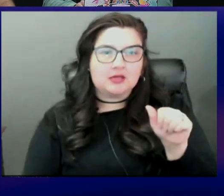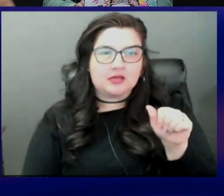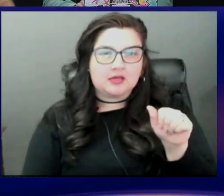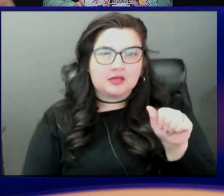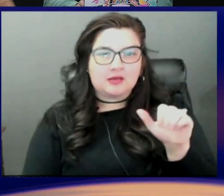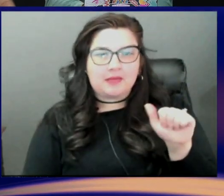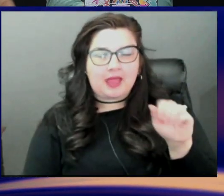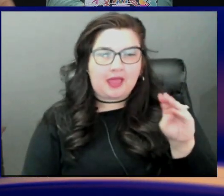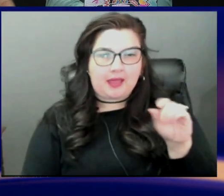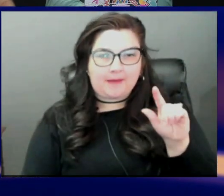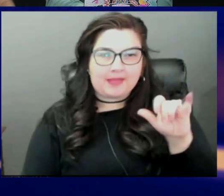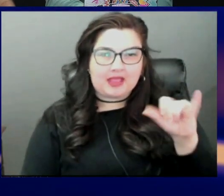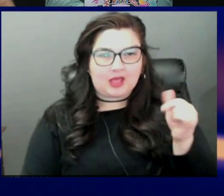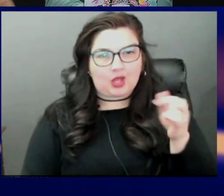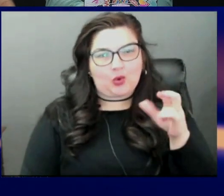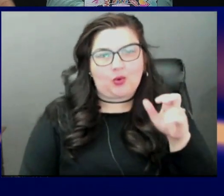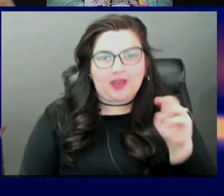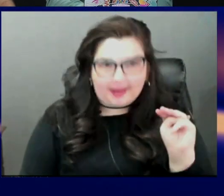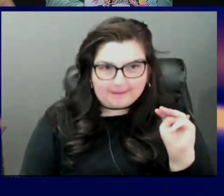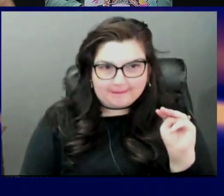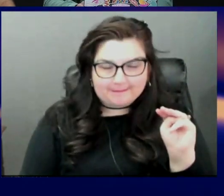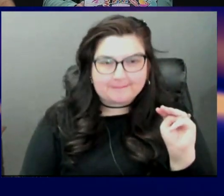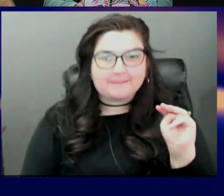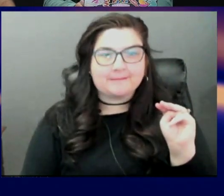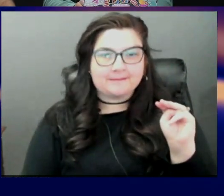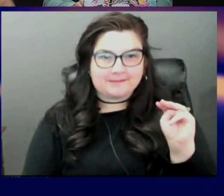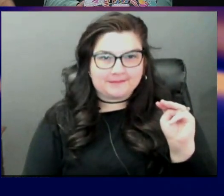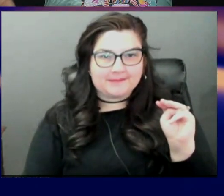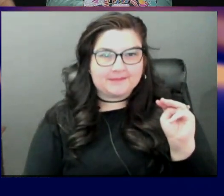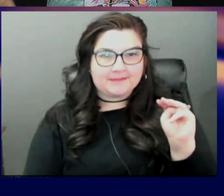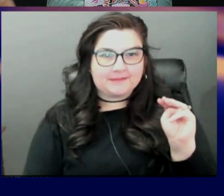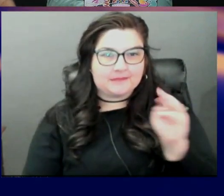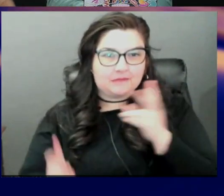Ampligram from